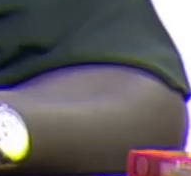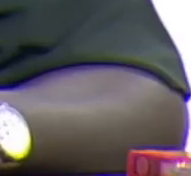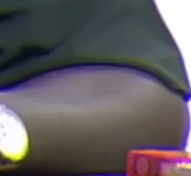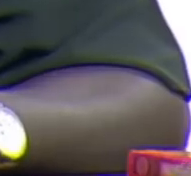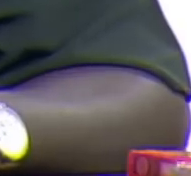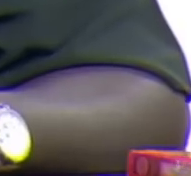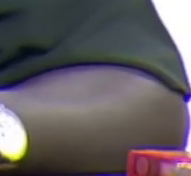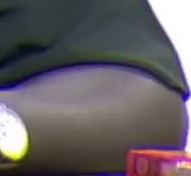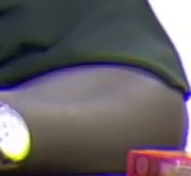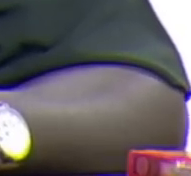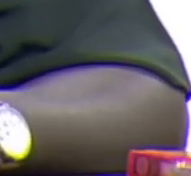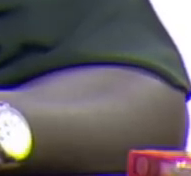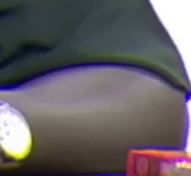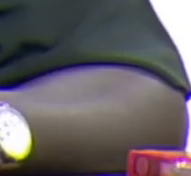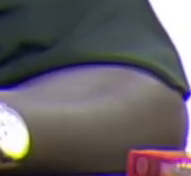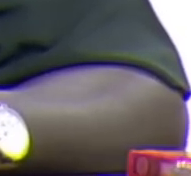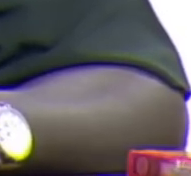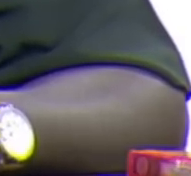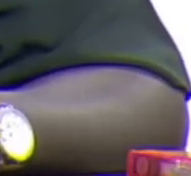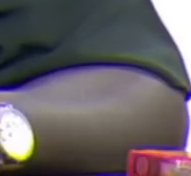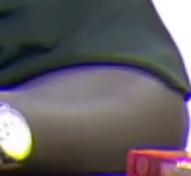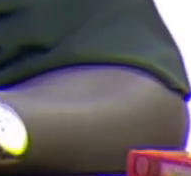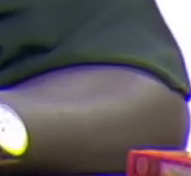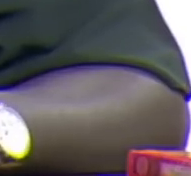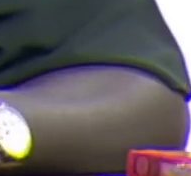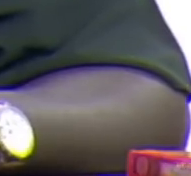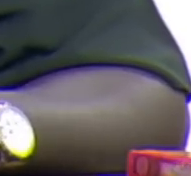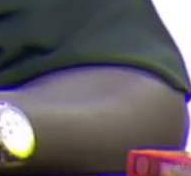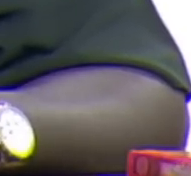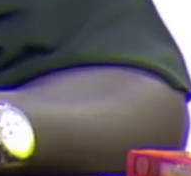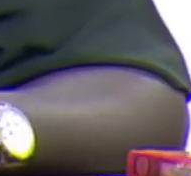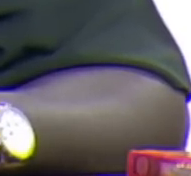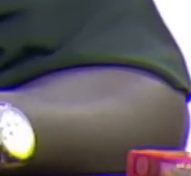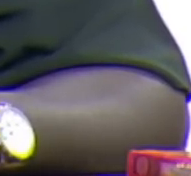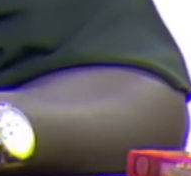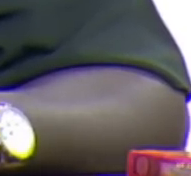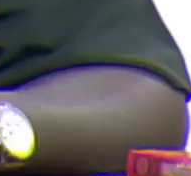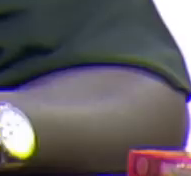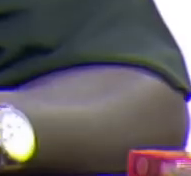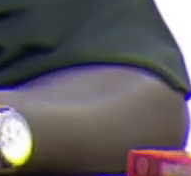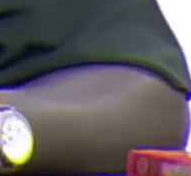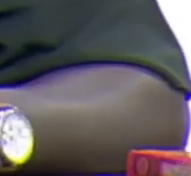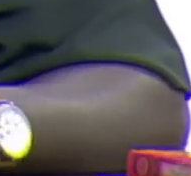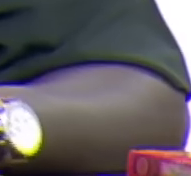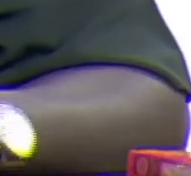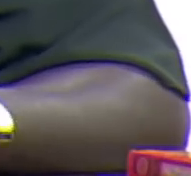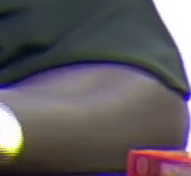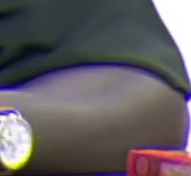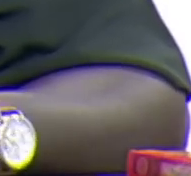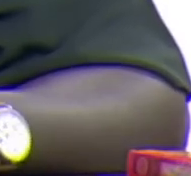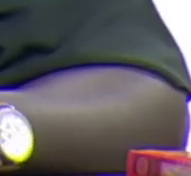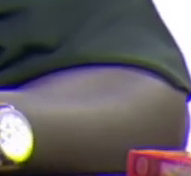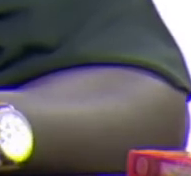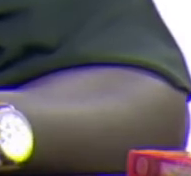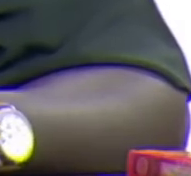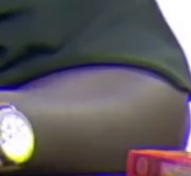some who will not make it. So it was during such period that at one of the days, we had